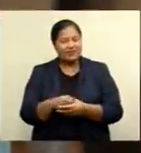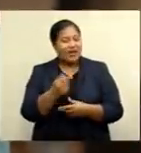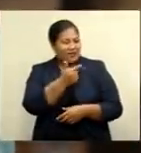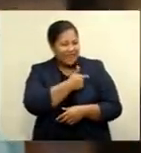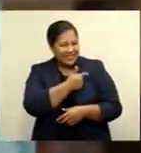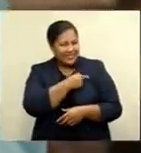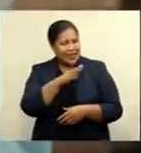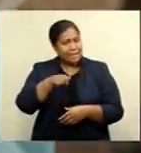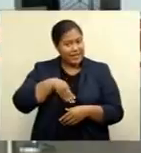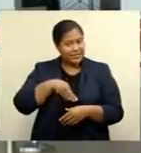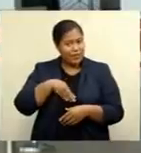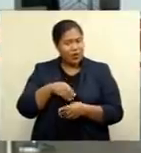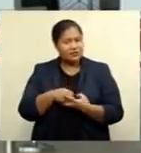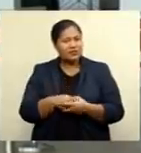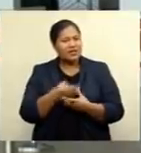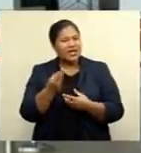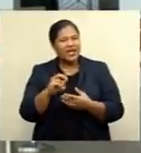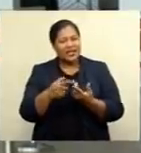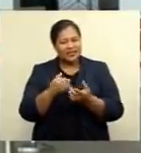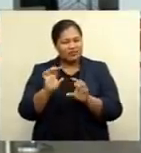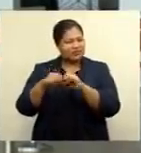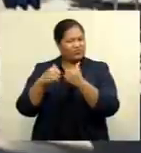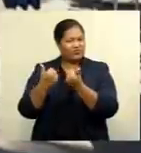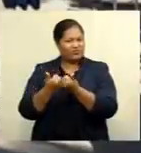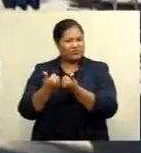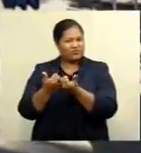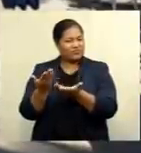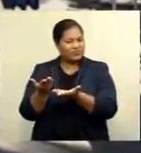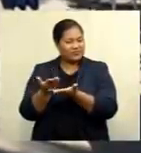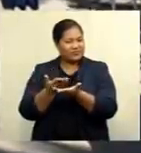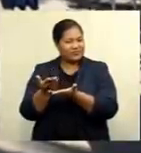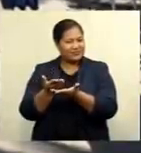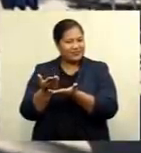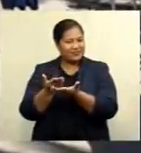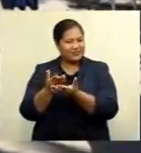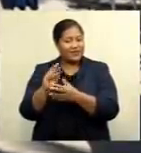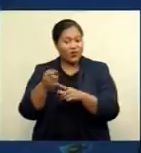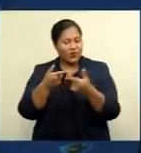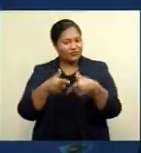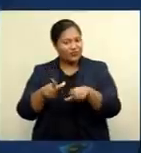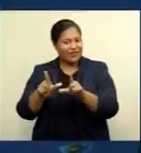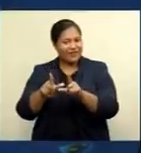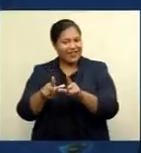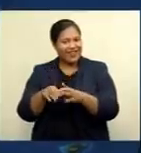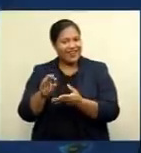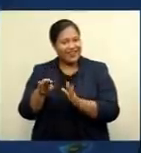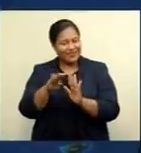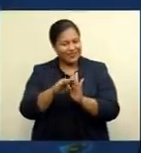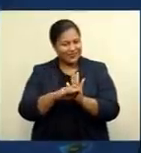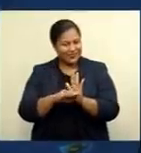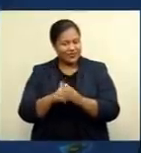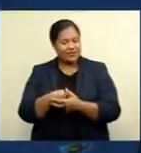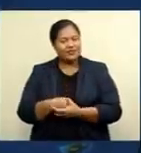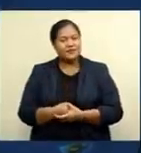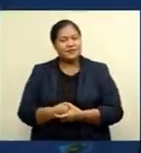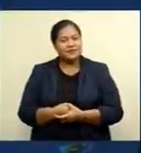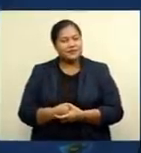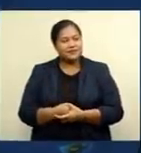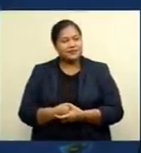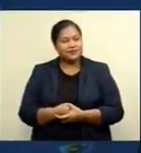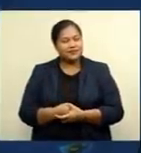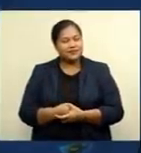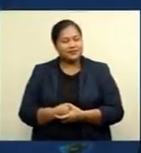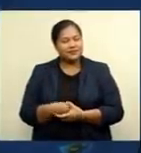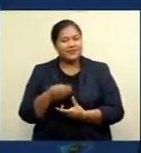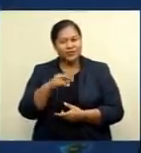passports and a mutual recognition, creating a seamless travel authorization portal, and determining